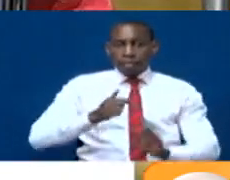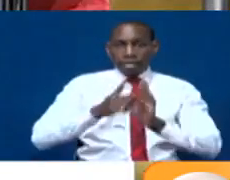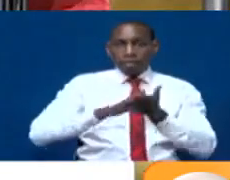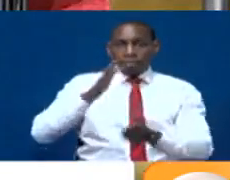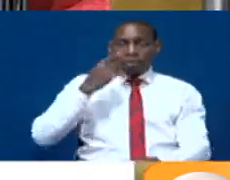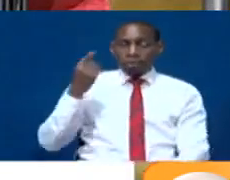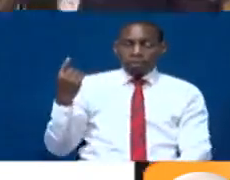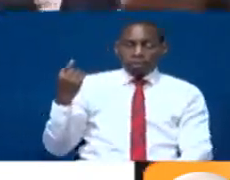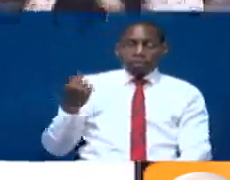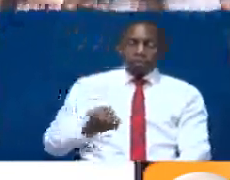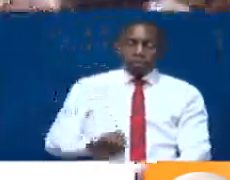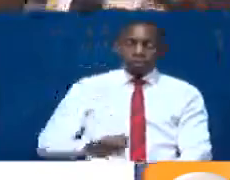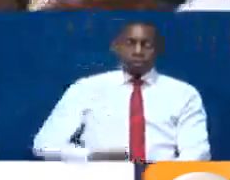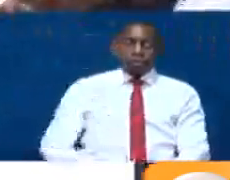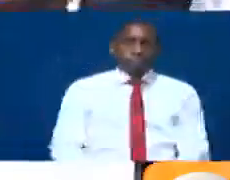that.